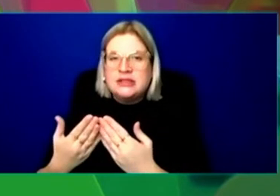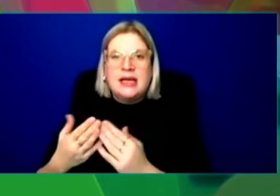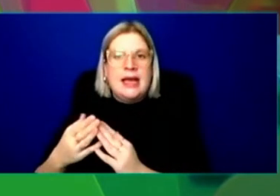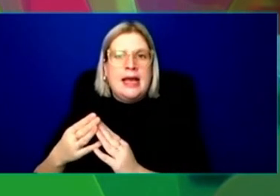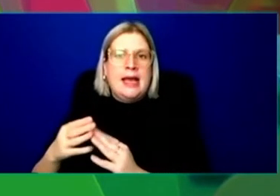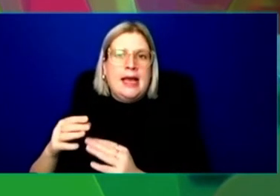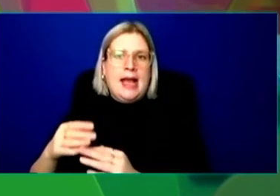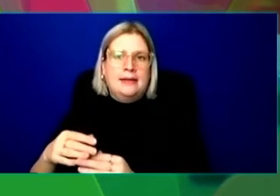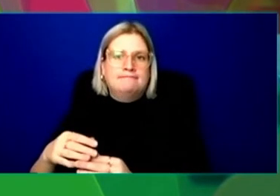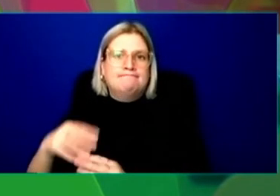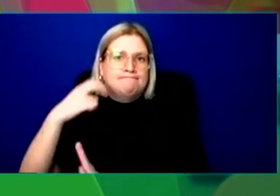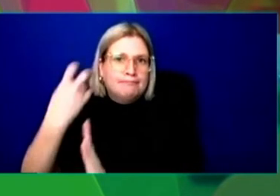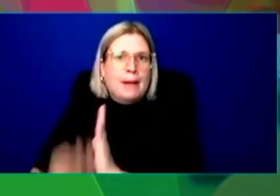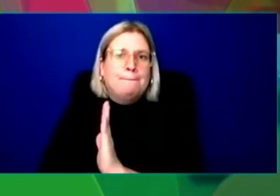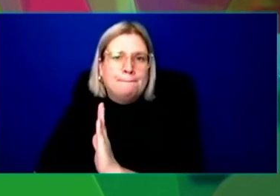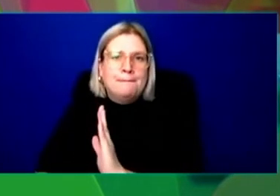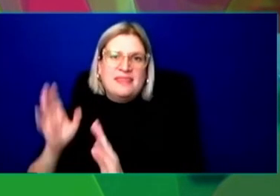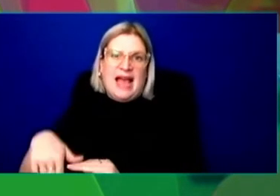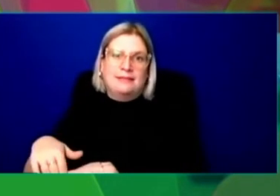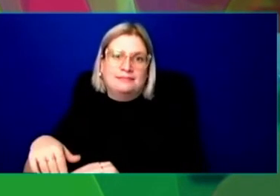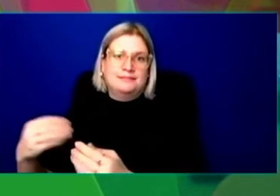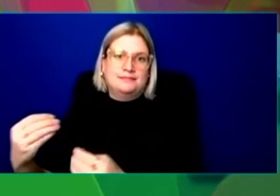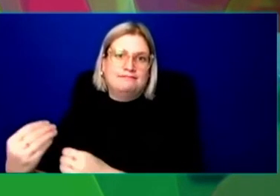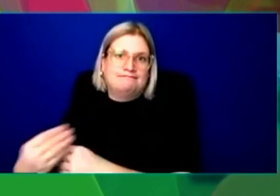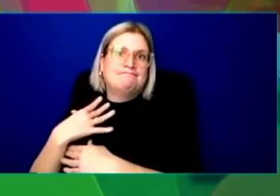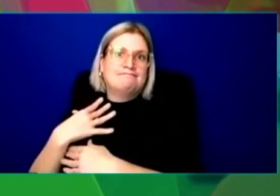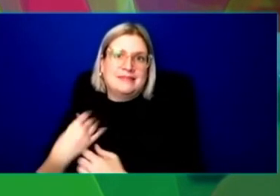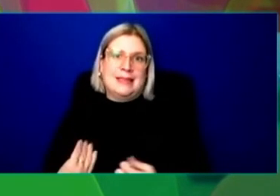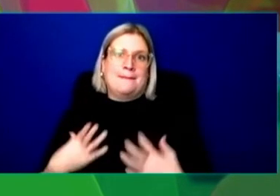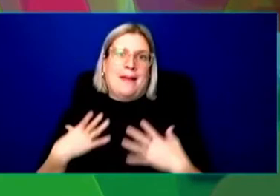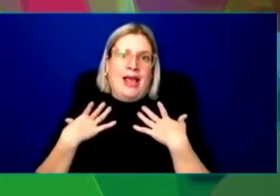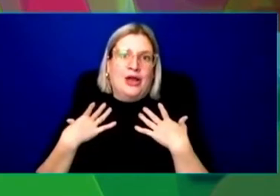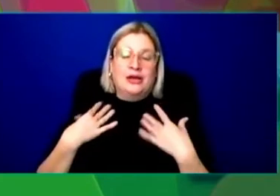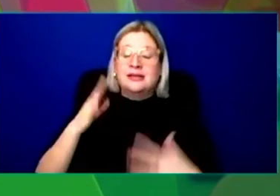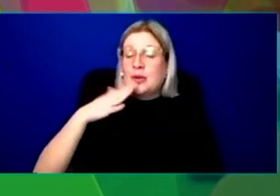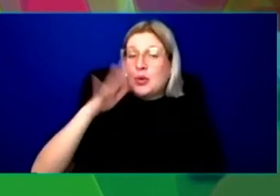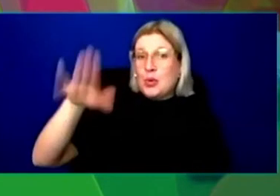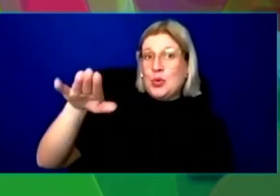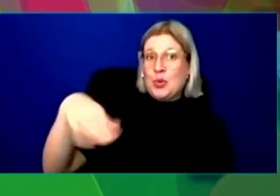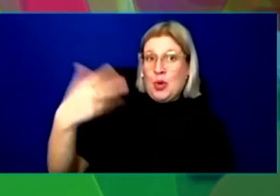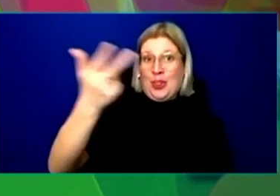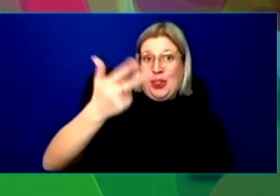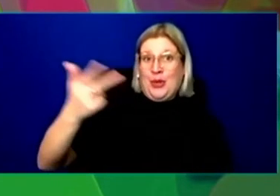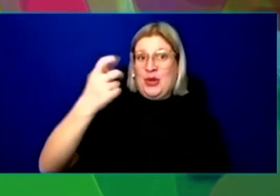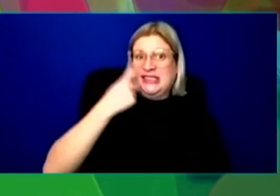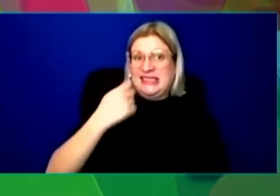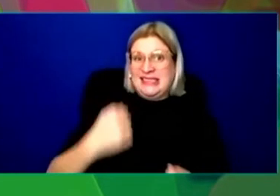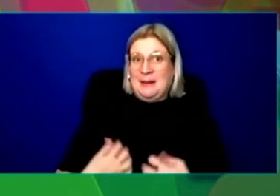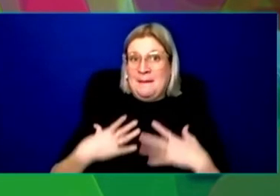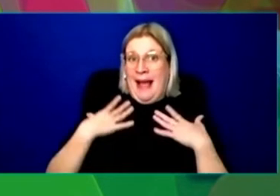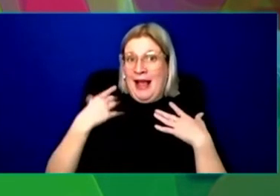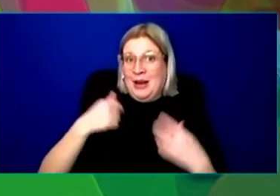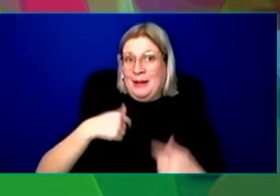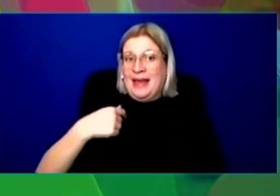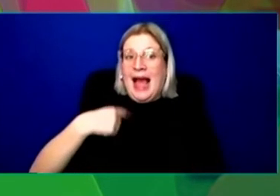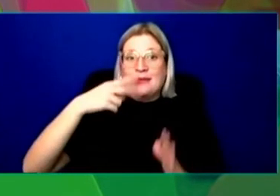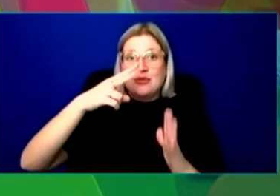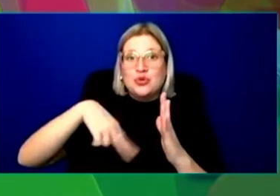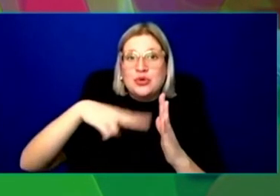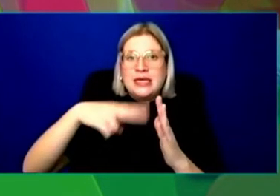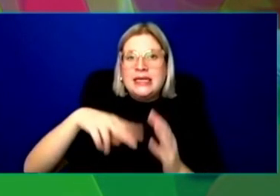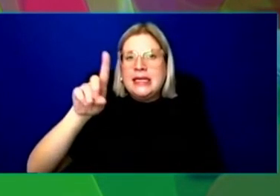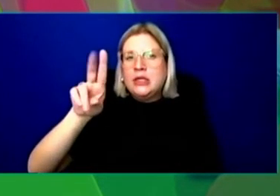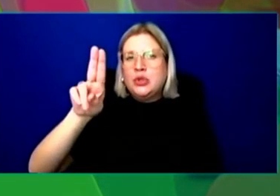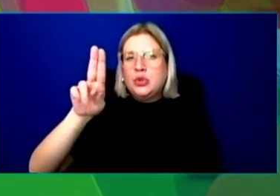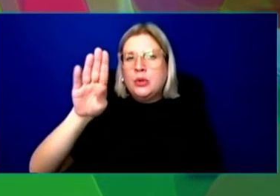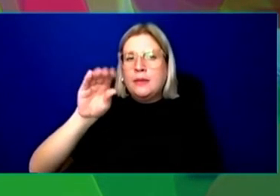me inspired. I appreciate you all just inspired me. Thank you so, so much. I'm actually rereading Du Bois'